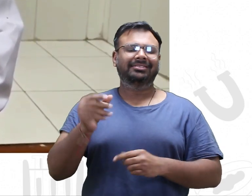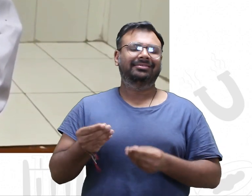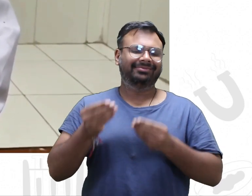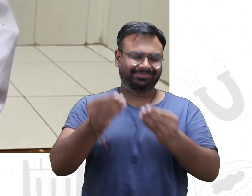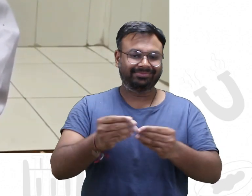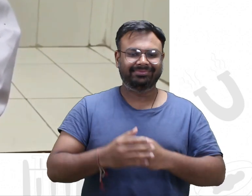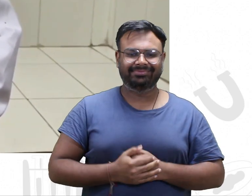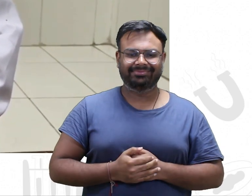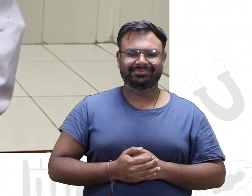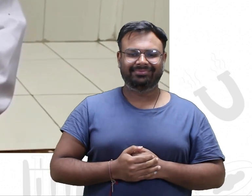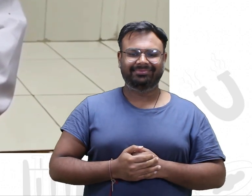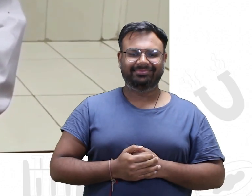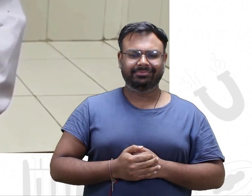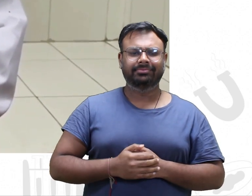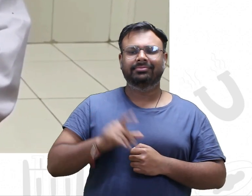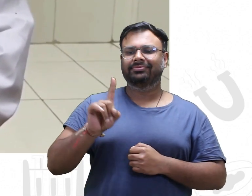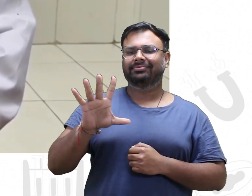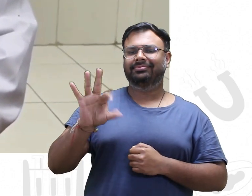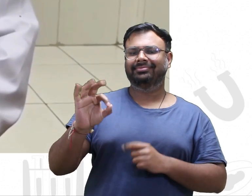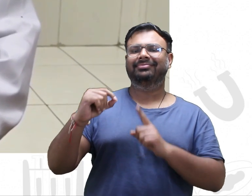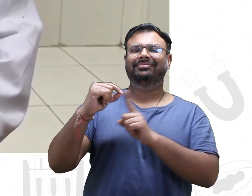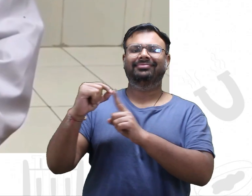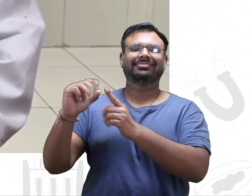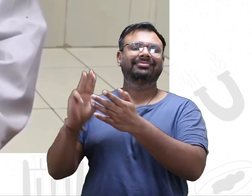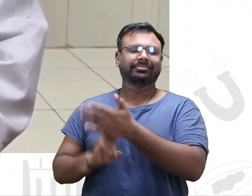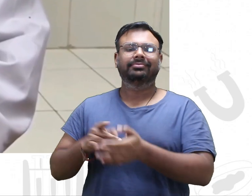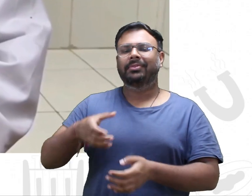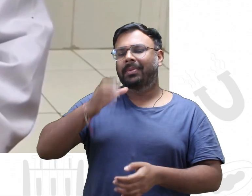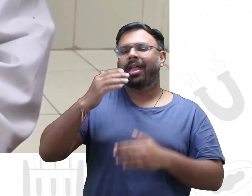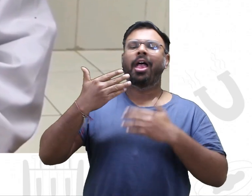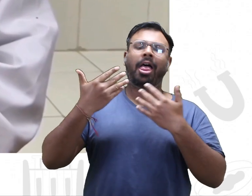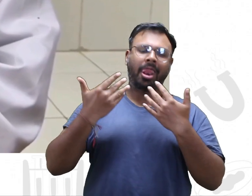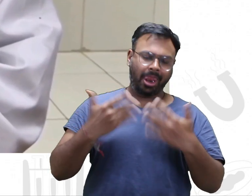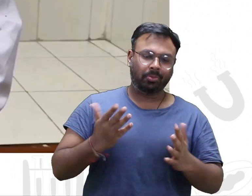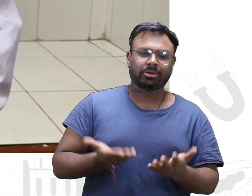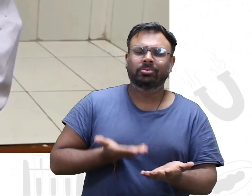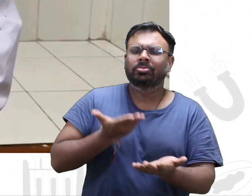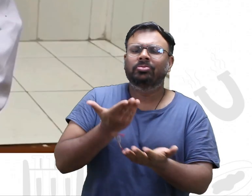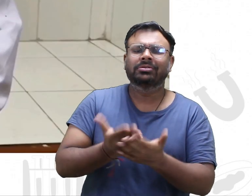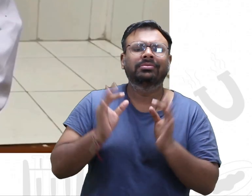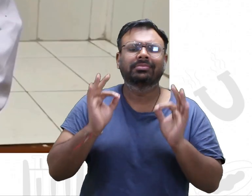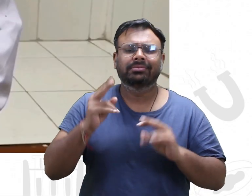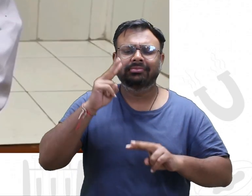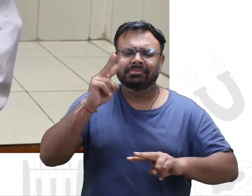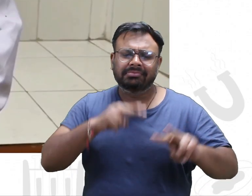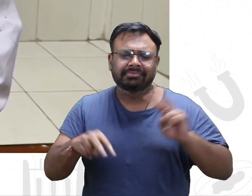10, giving a final value of 510 ppm, which exceeds the recommended